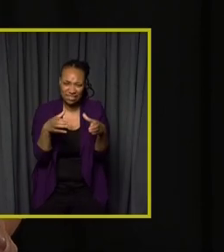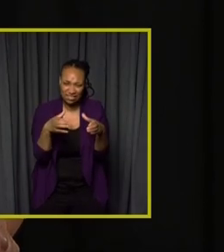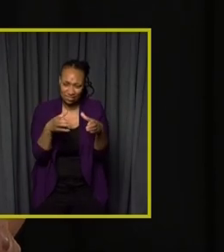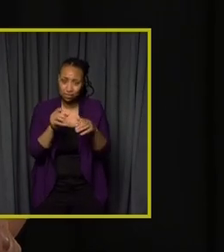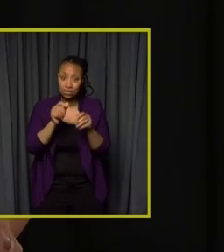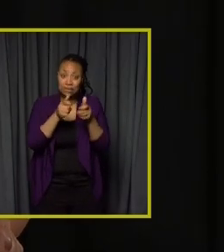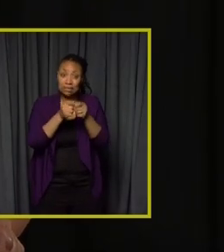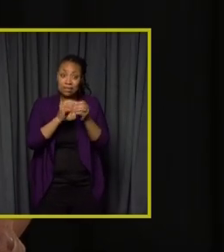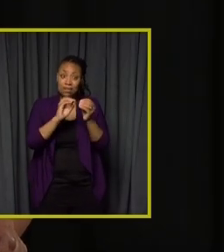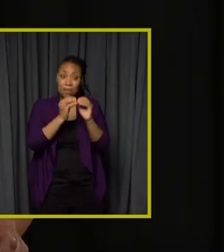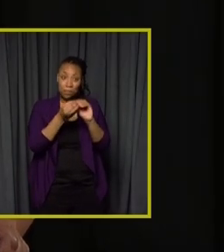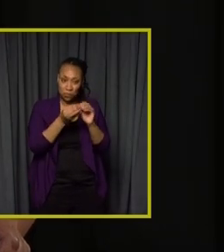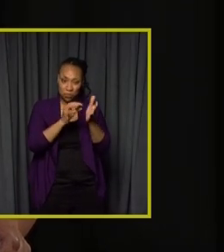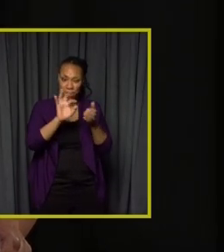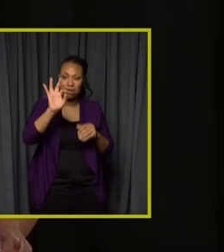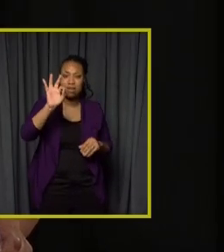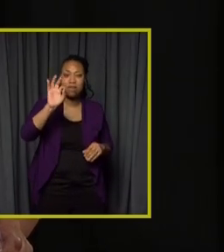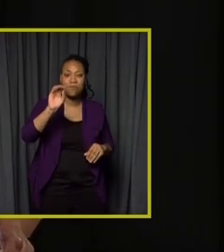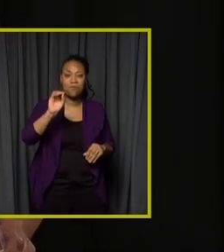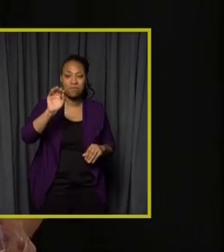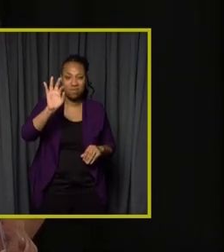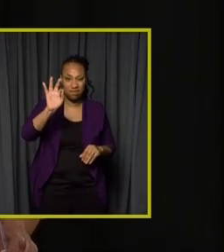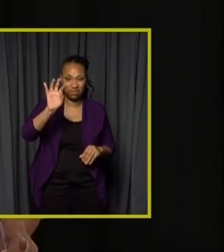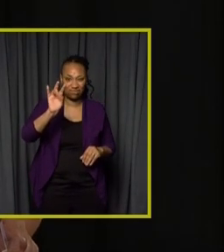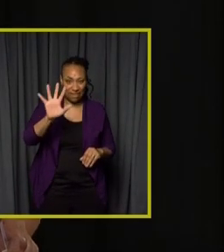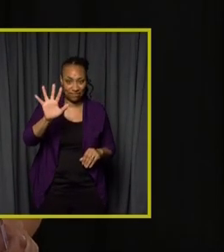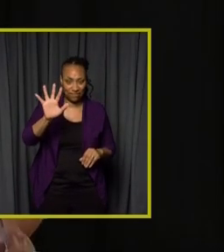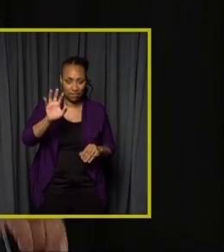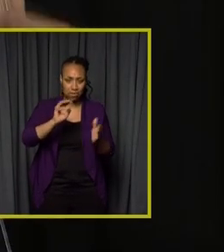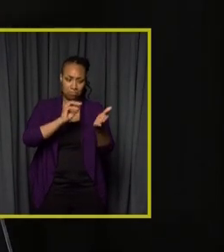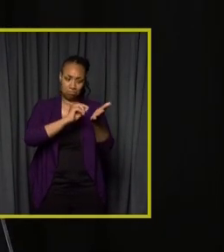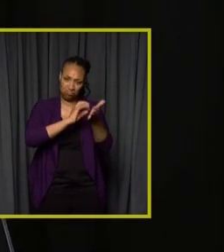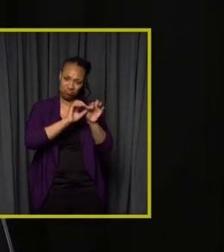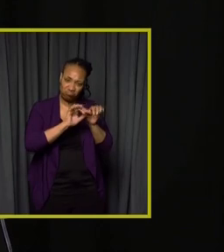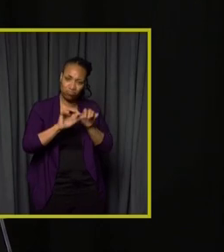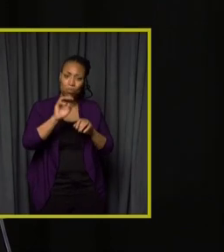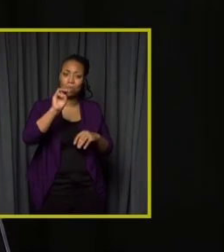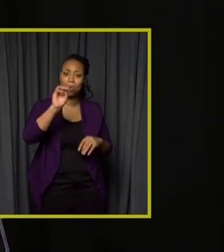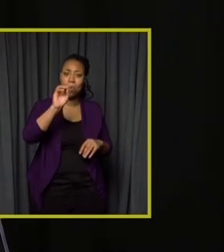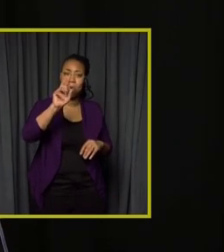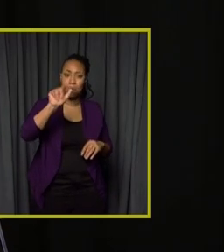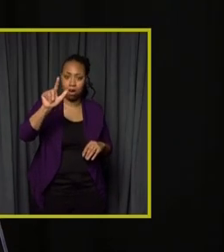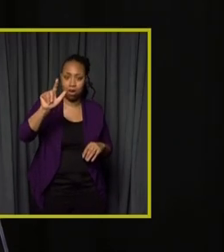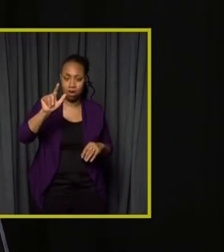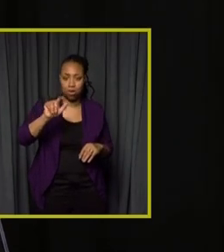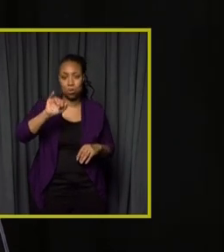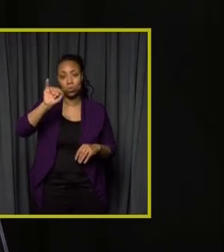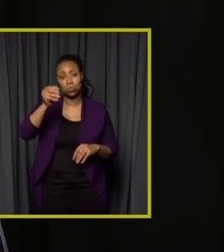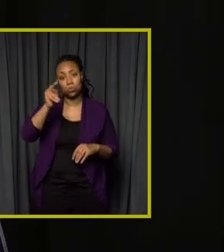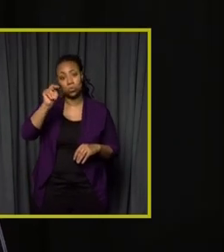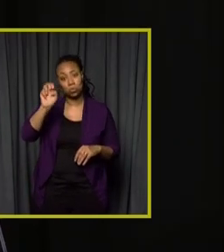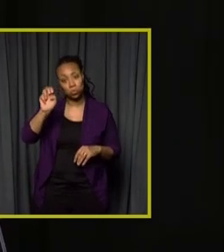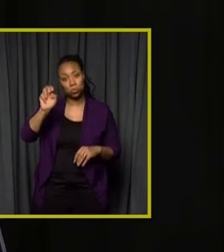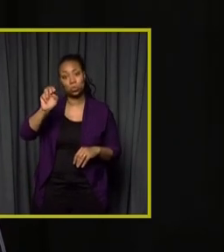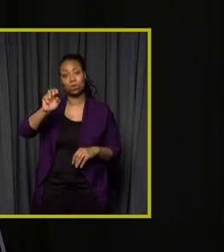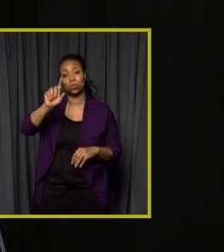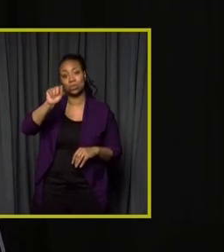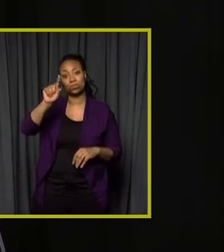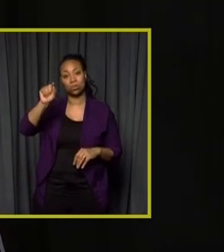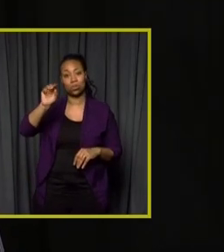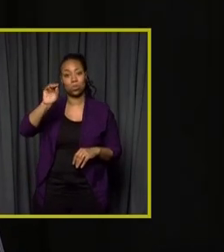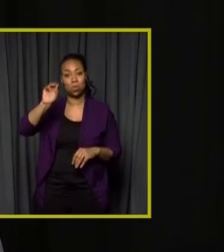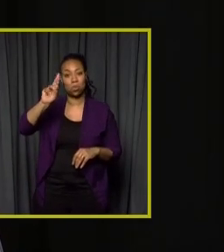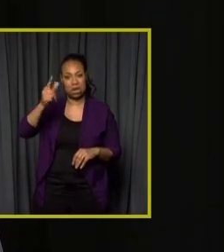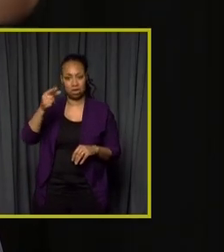90975. A movement is rising up. Forward together, not one